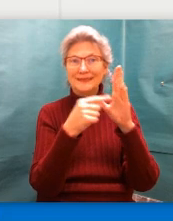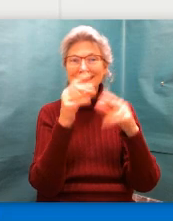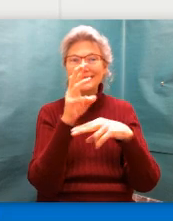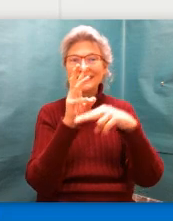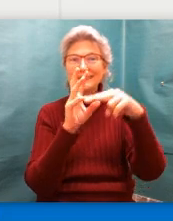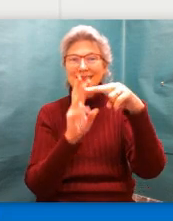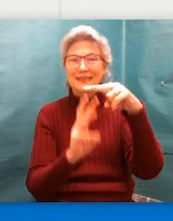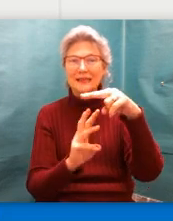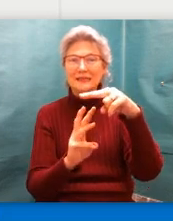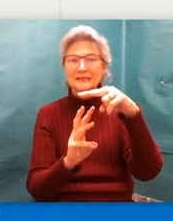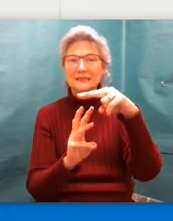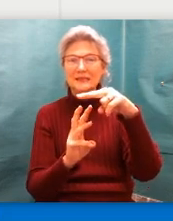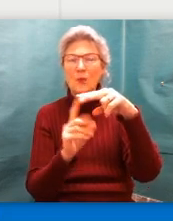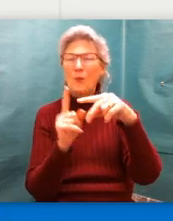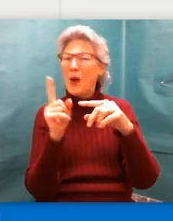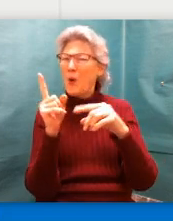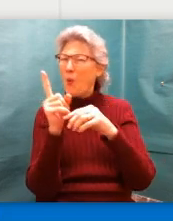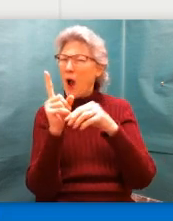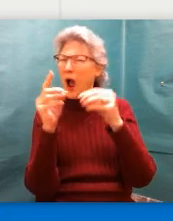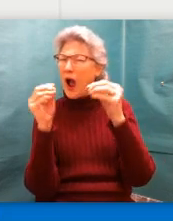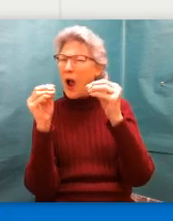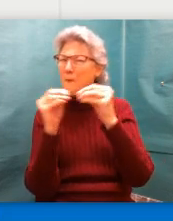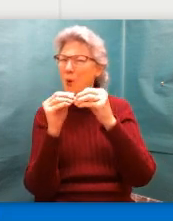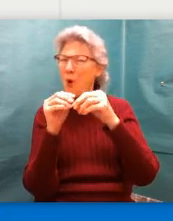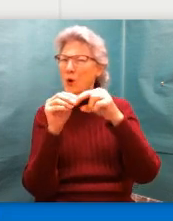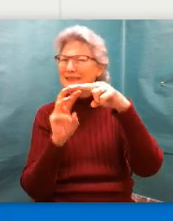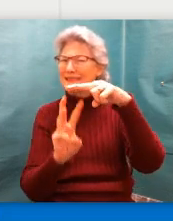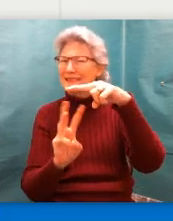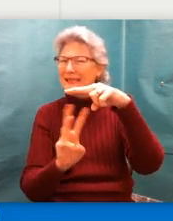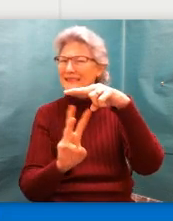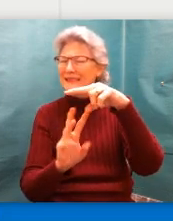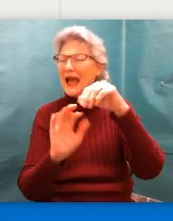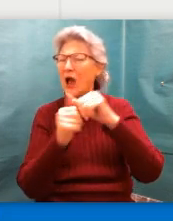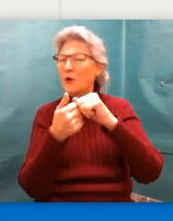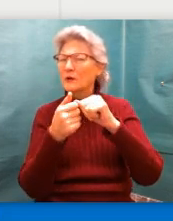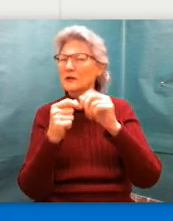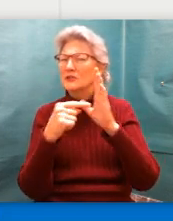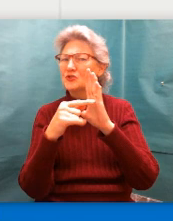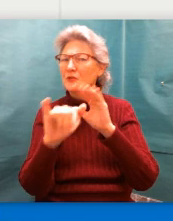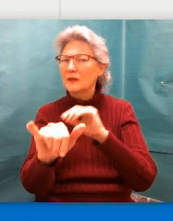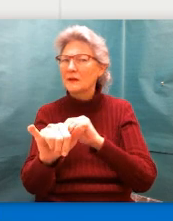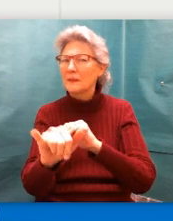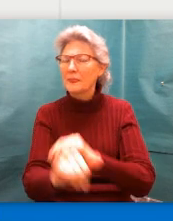still have one more 6. So how could I show that?